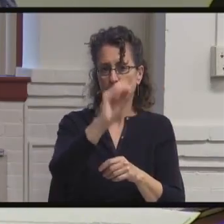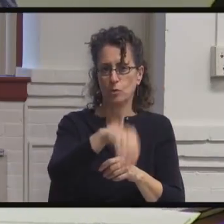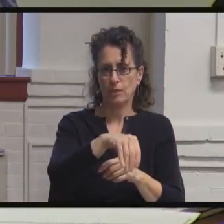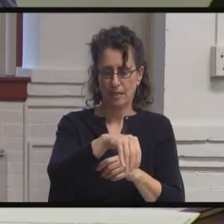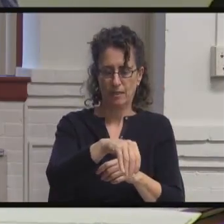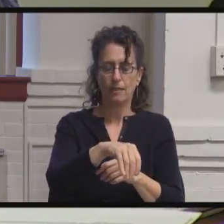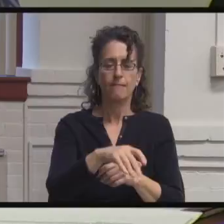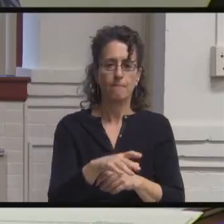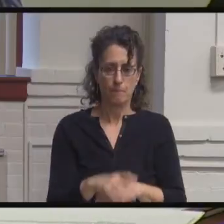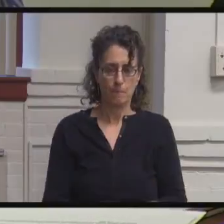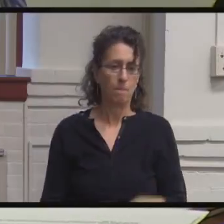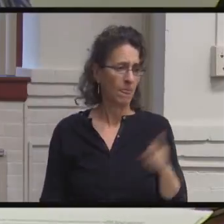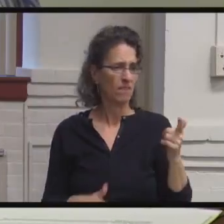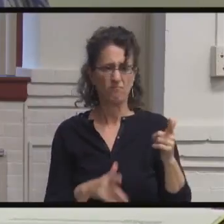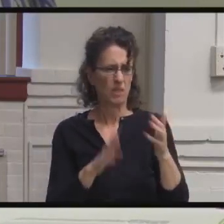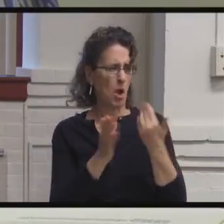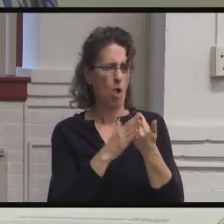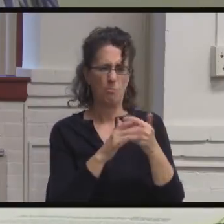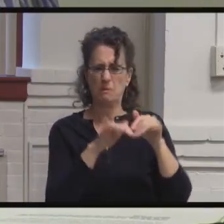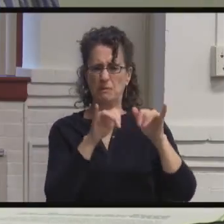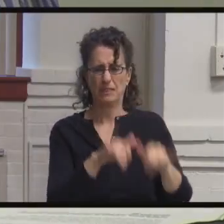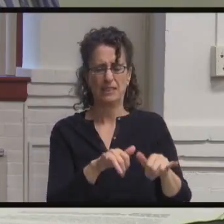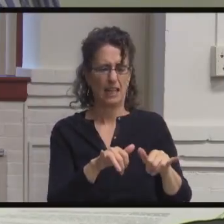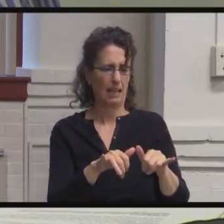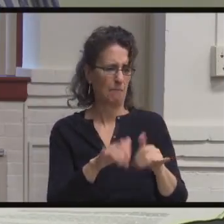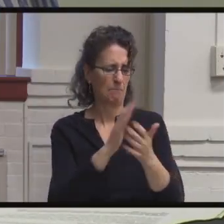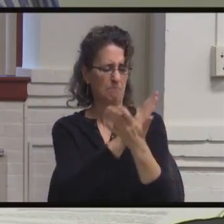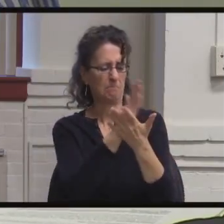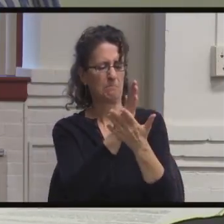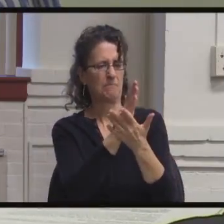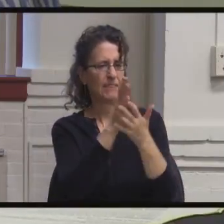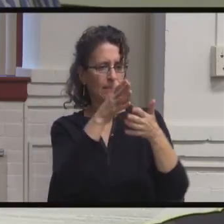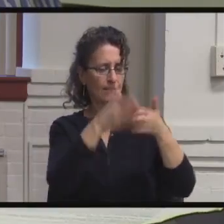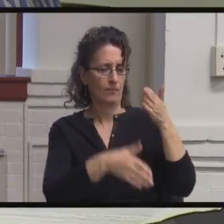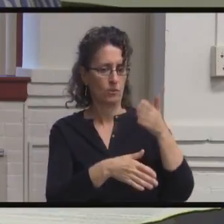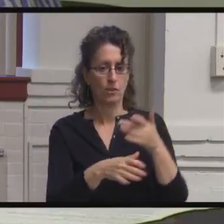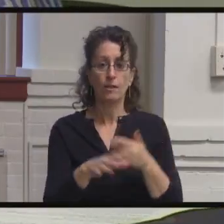The loan report shows that we had